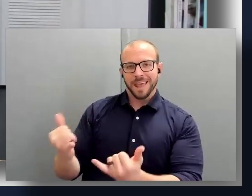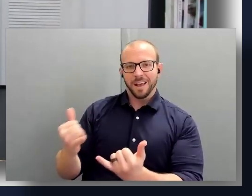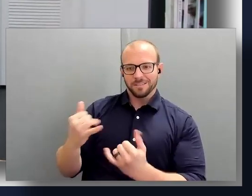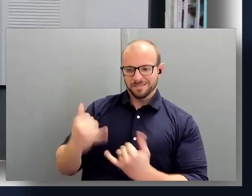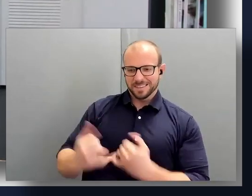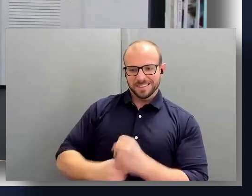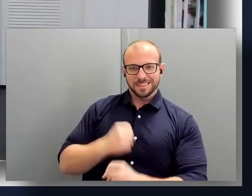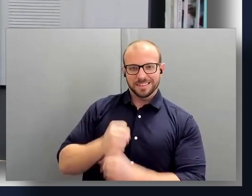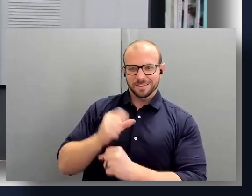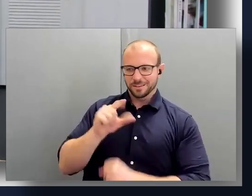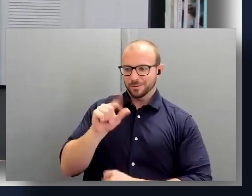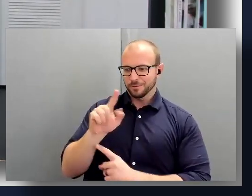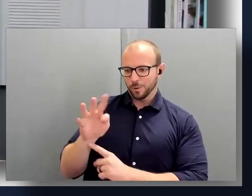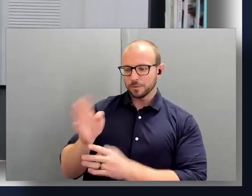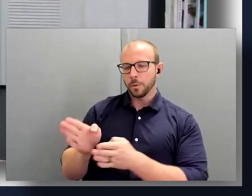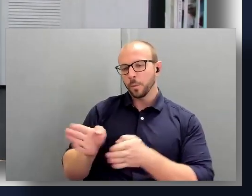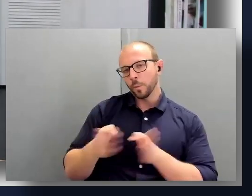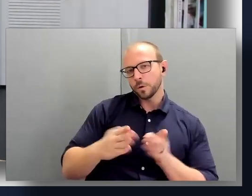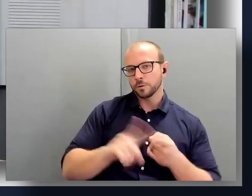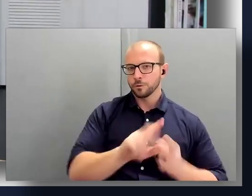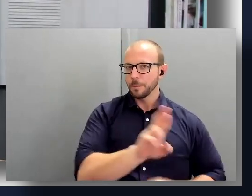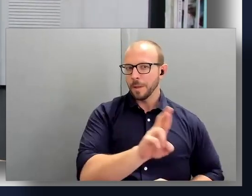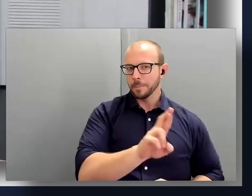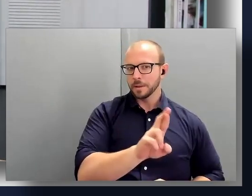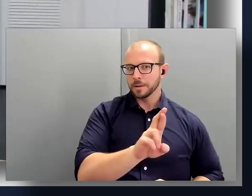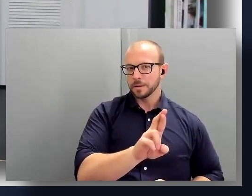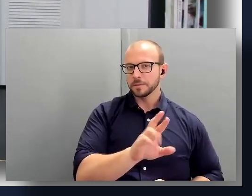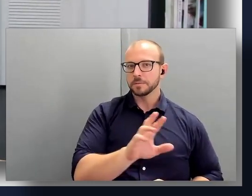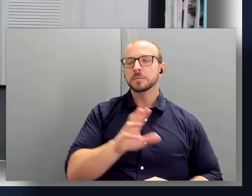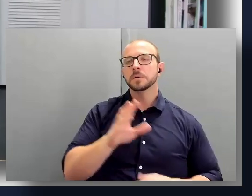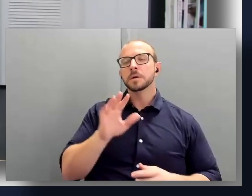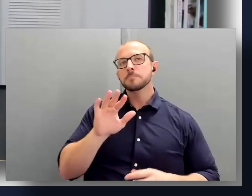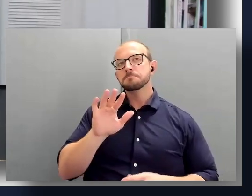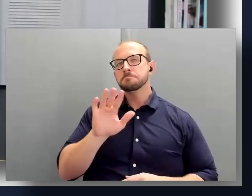the Republican Party. So again, about